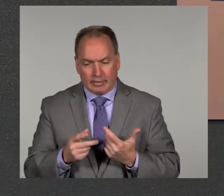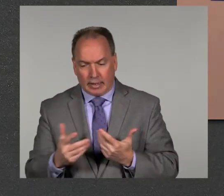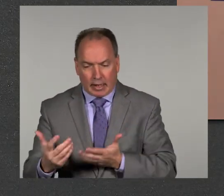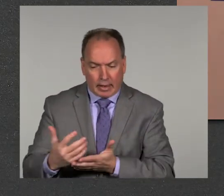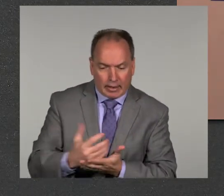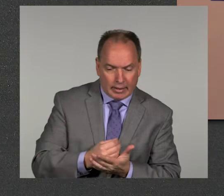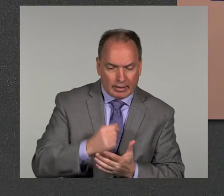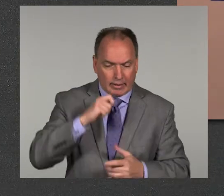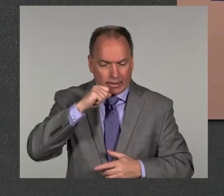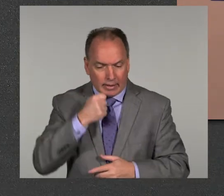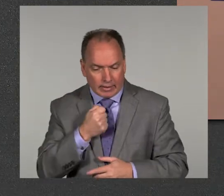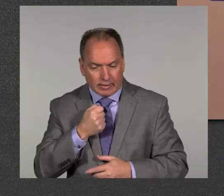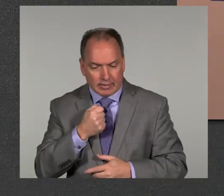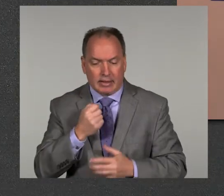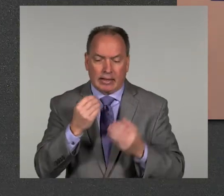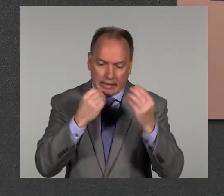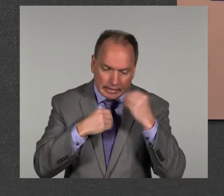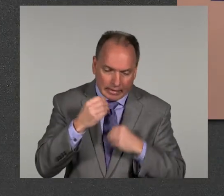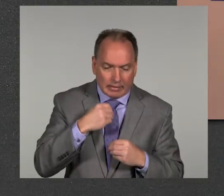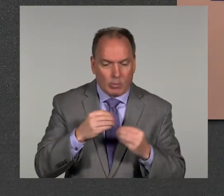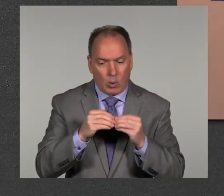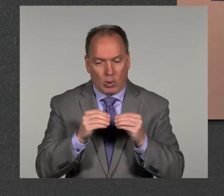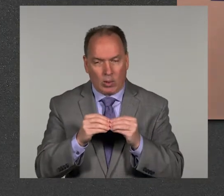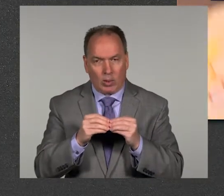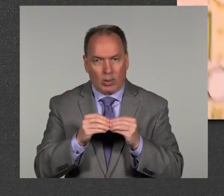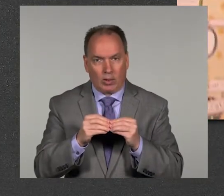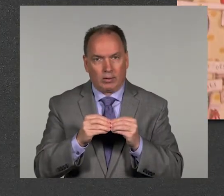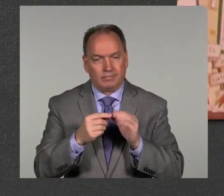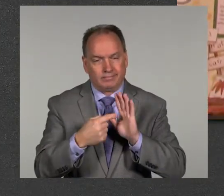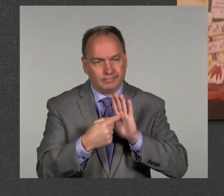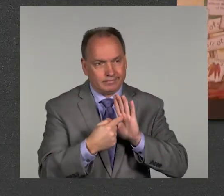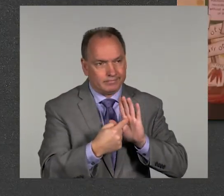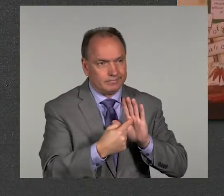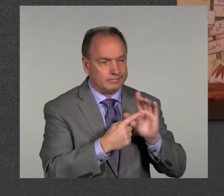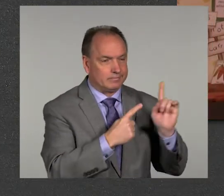carrots, and eat carrots.